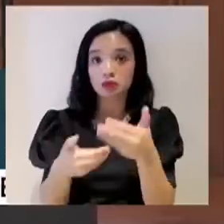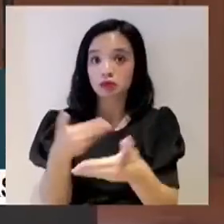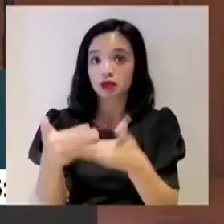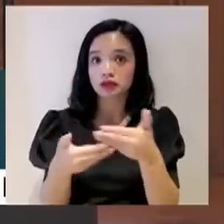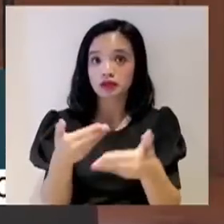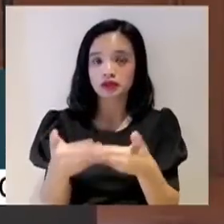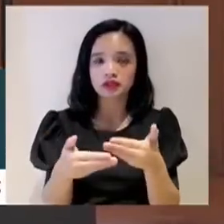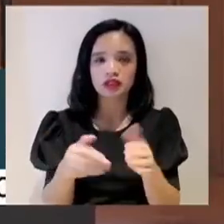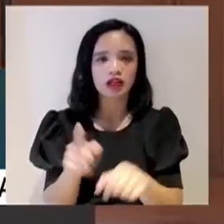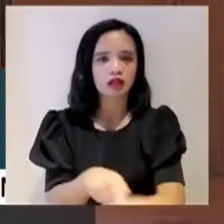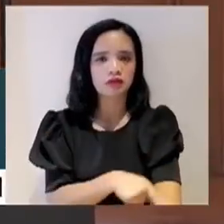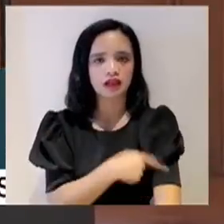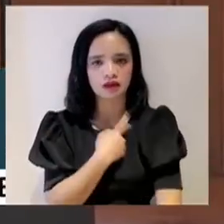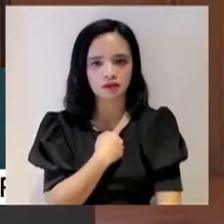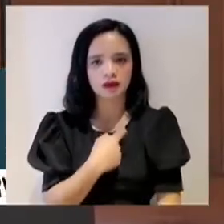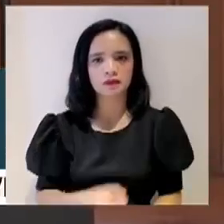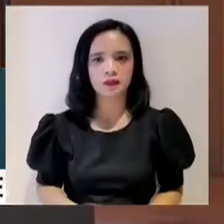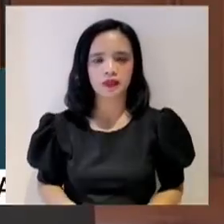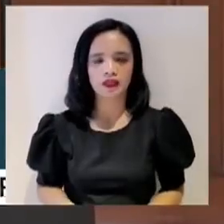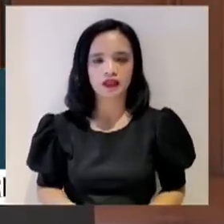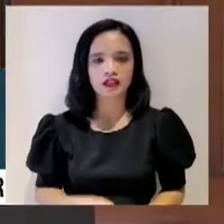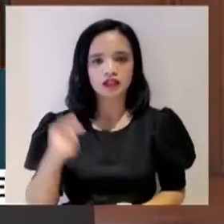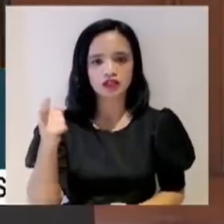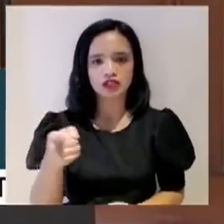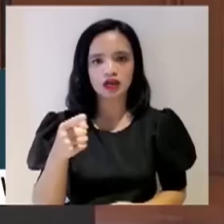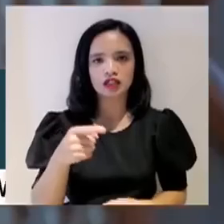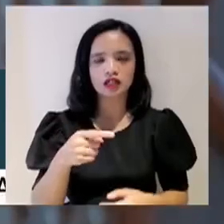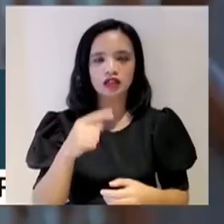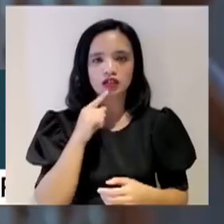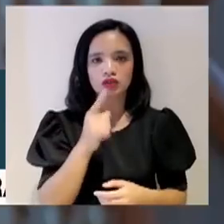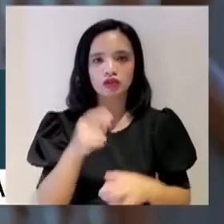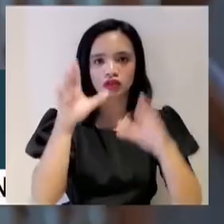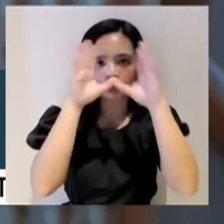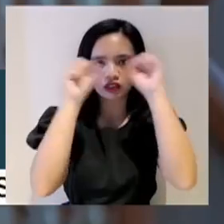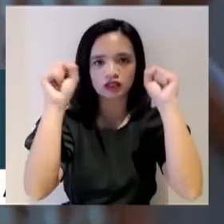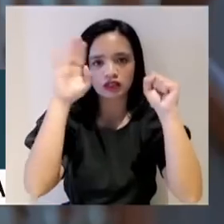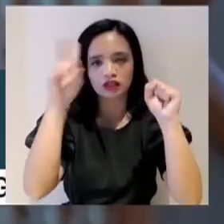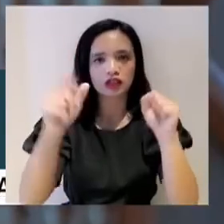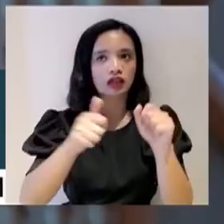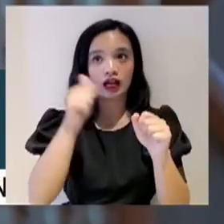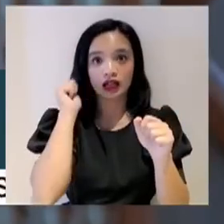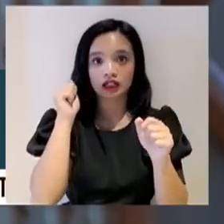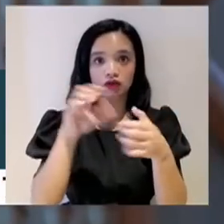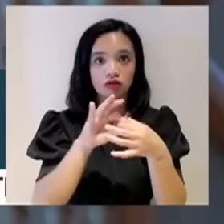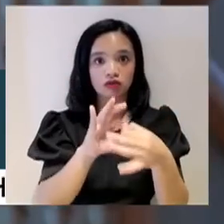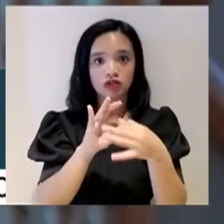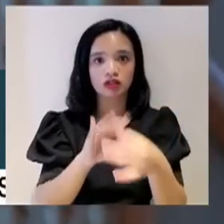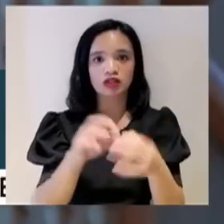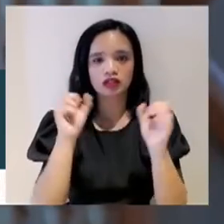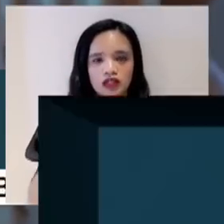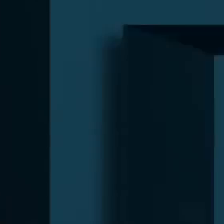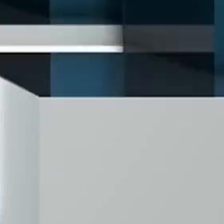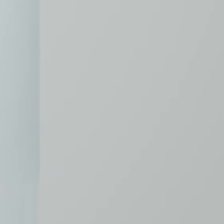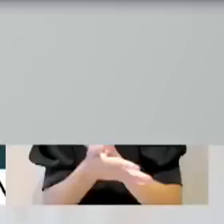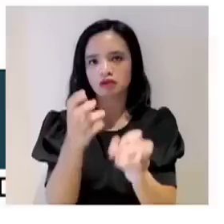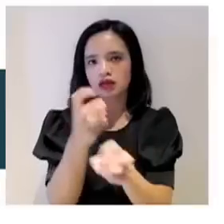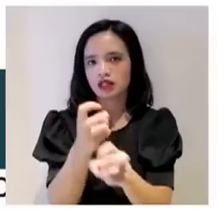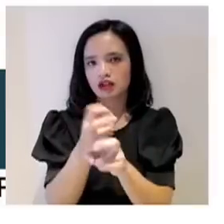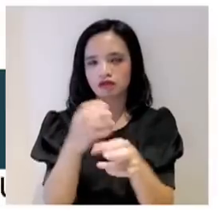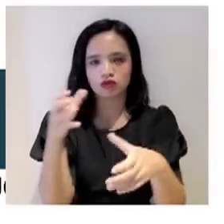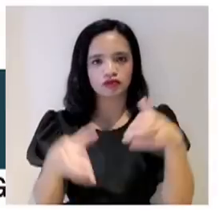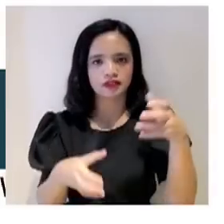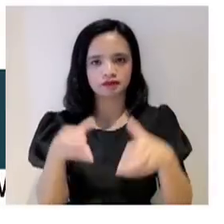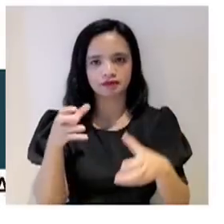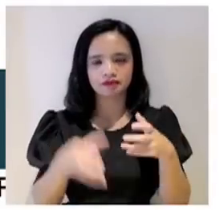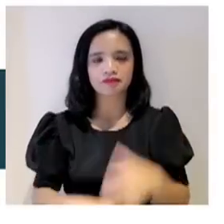one. He adds the refusal of the Marcos administration to cooperate will also complicate the case. The